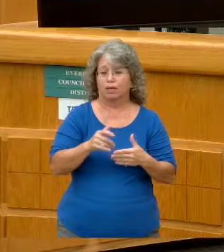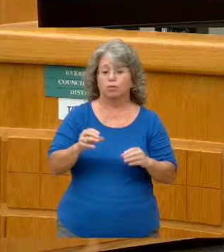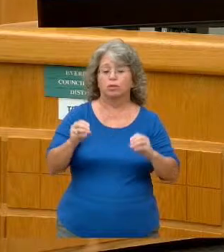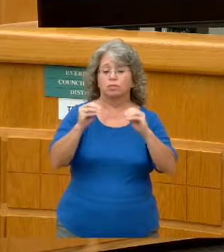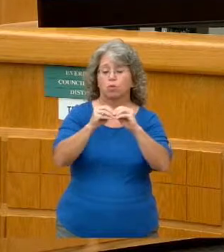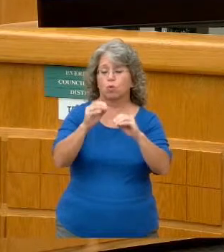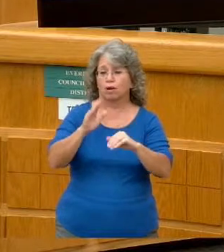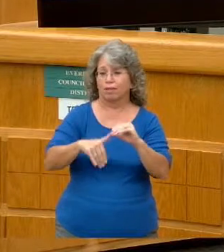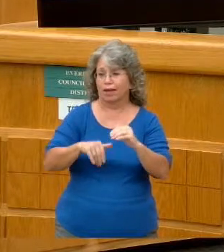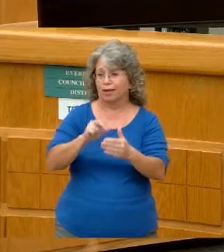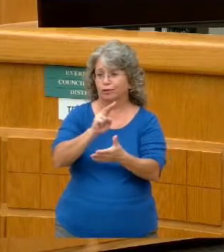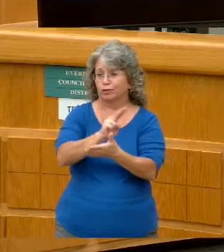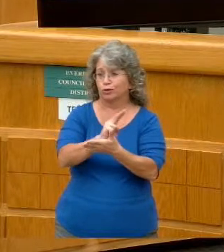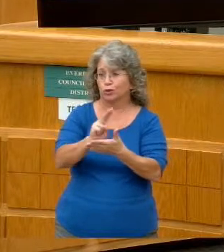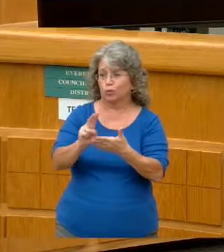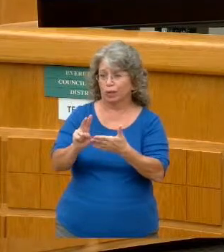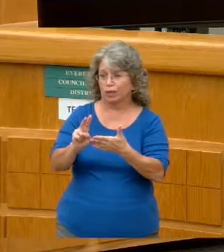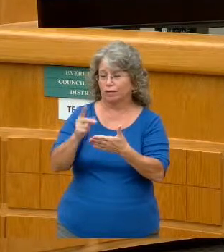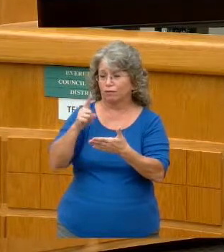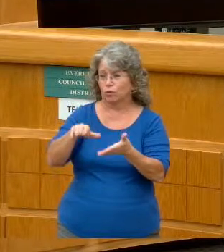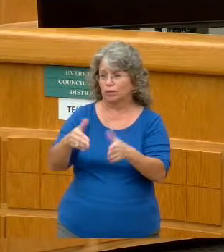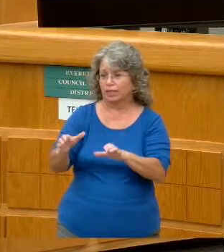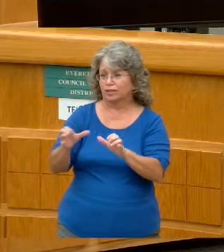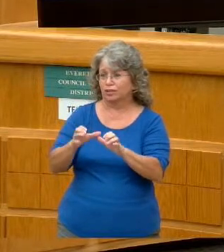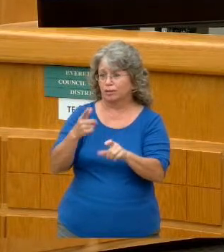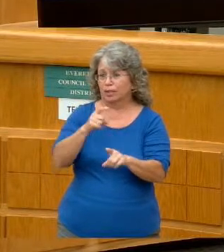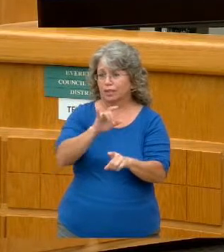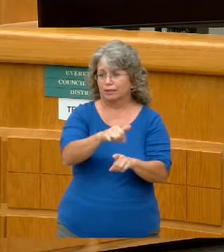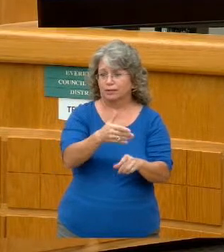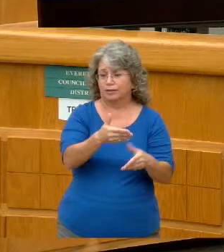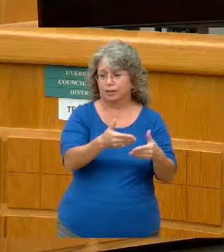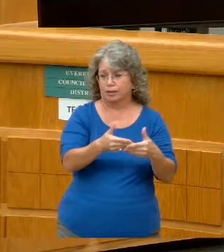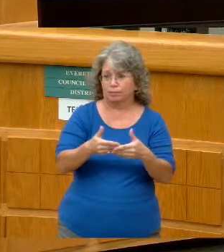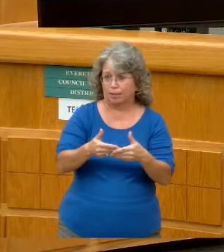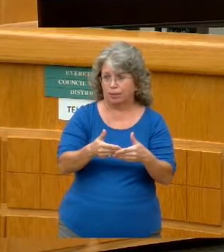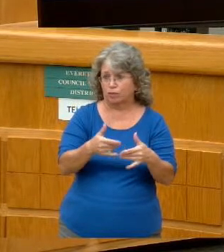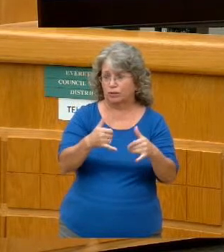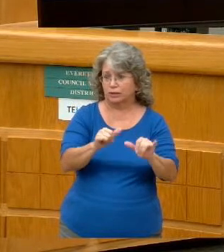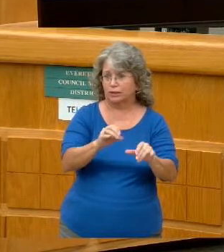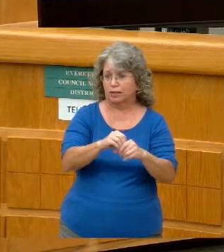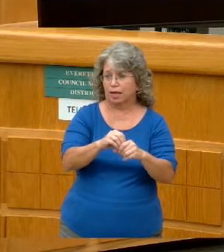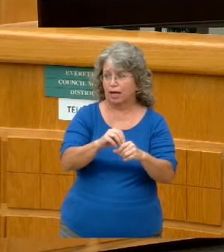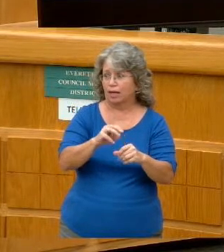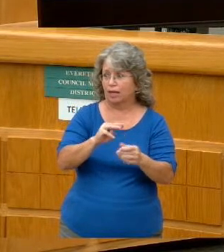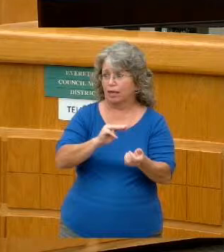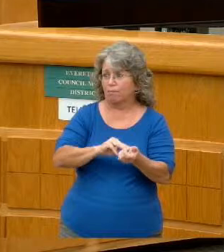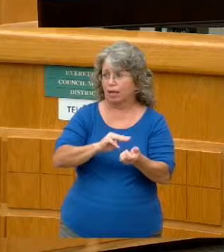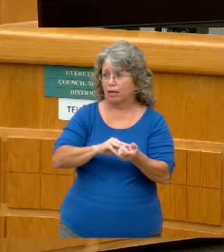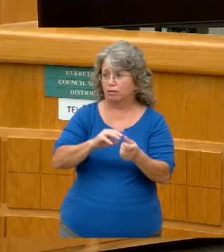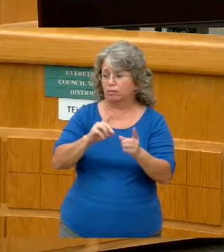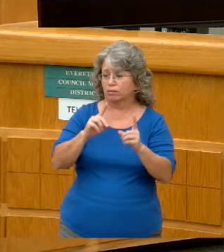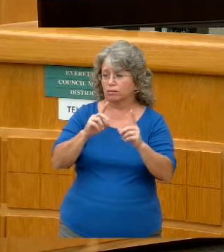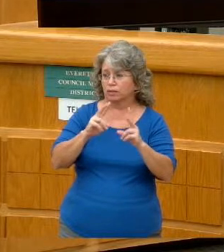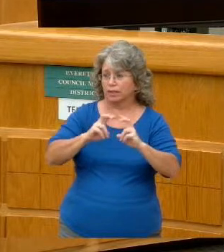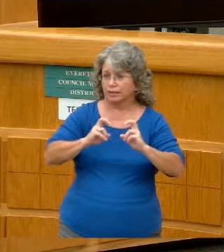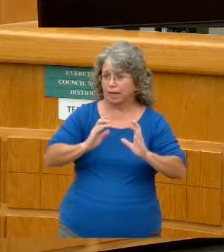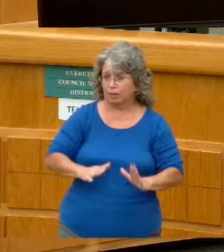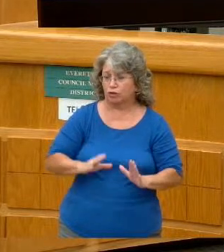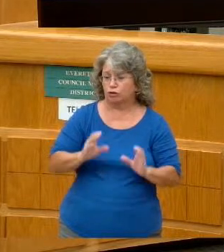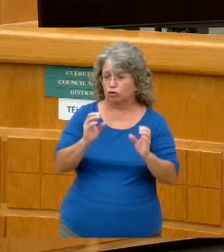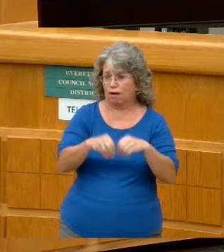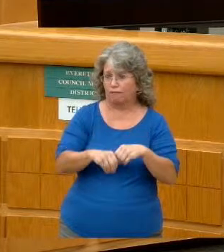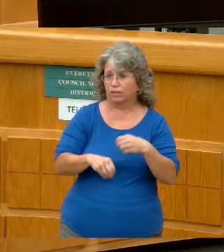it was more than the 2 weeks because, the infant was still at the medical examiner's office. Something that we